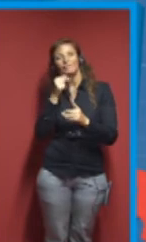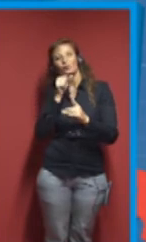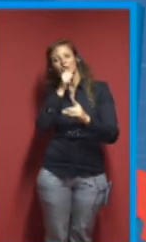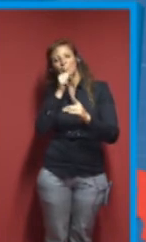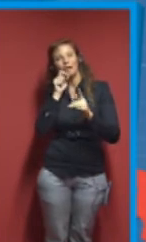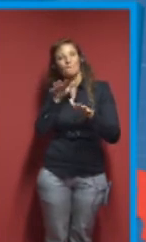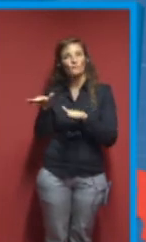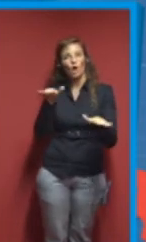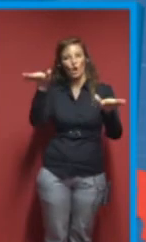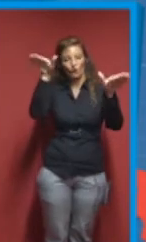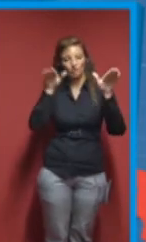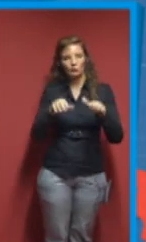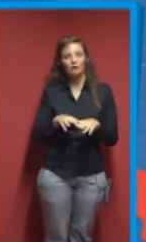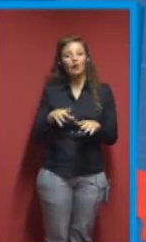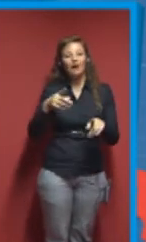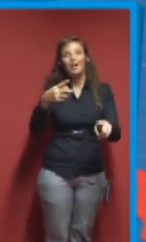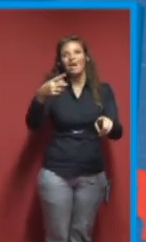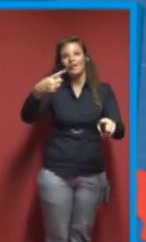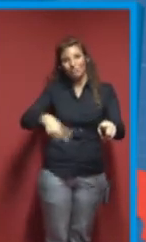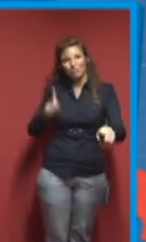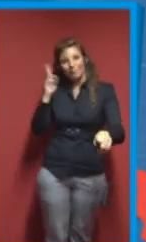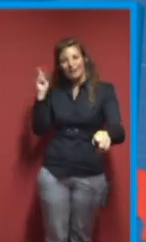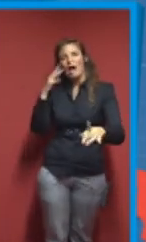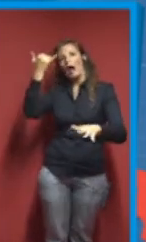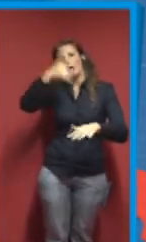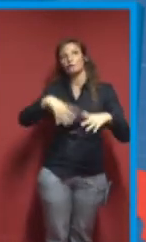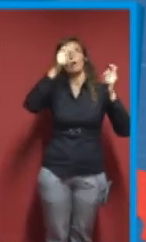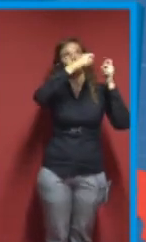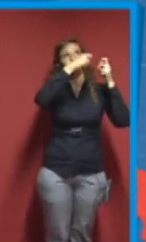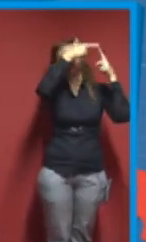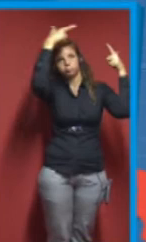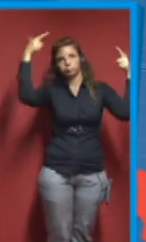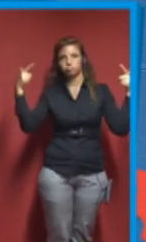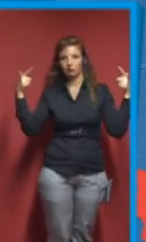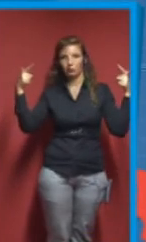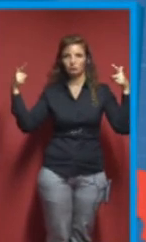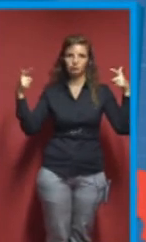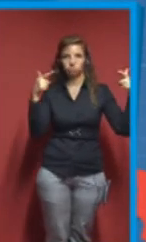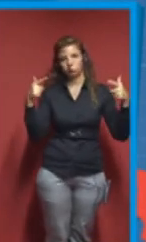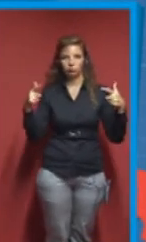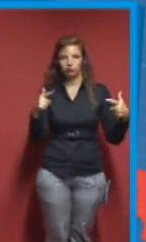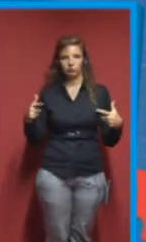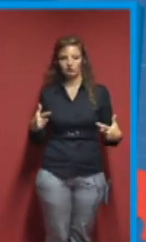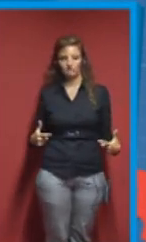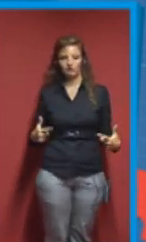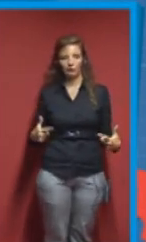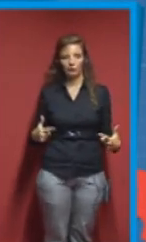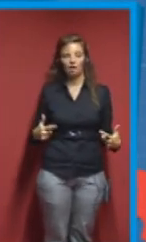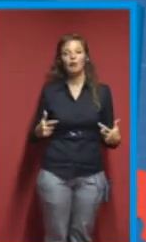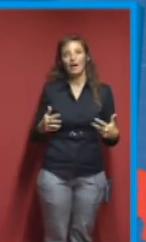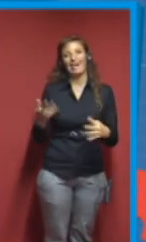And near the end of the flight, you pull a parachute and you land. And with Gio, Jeffrey Robson, who was the person that you saw during the